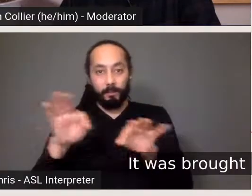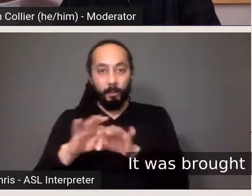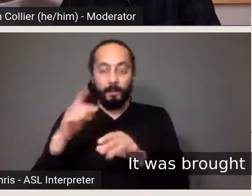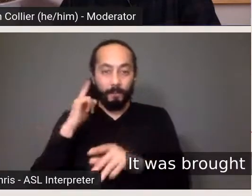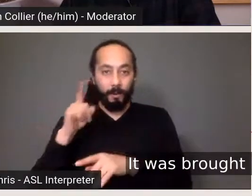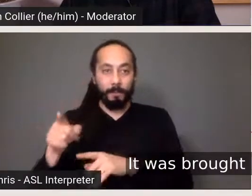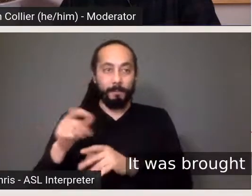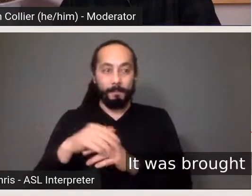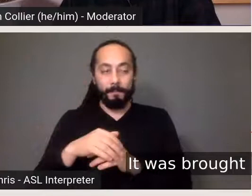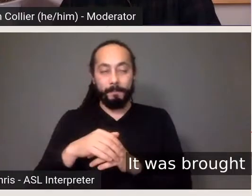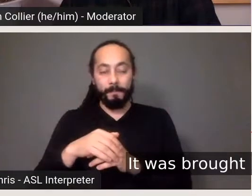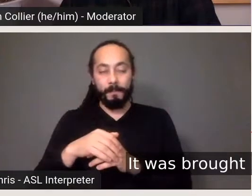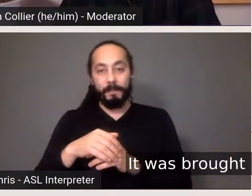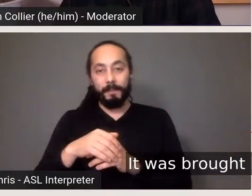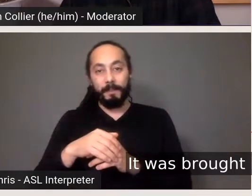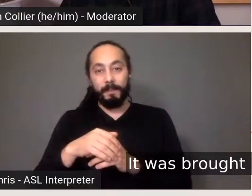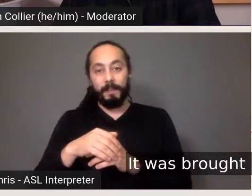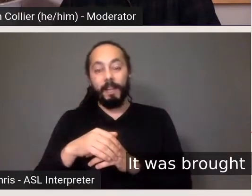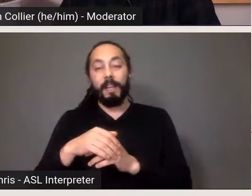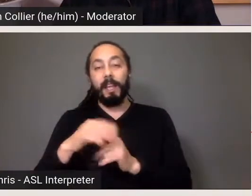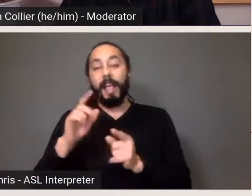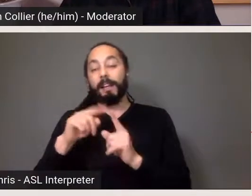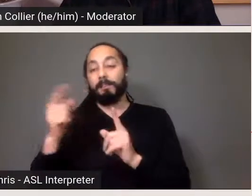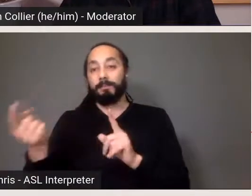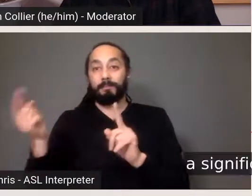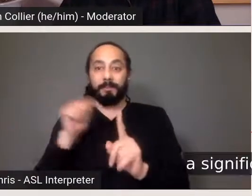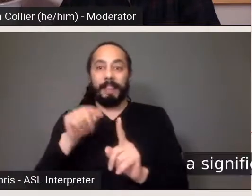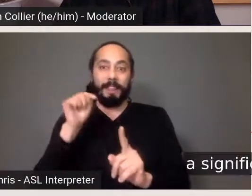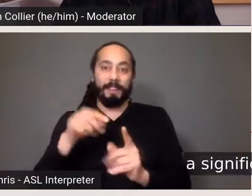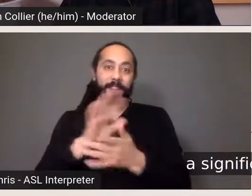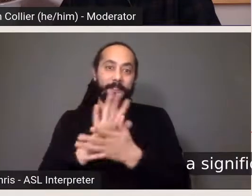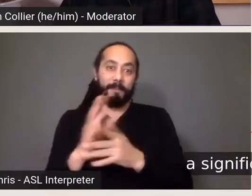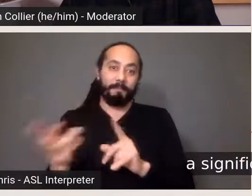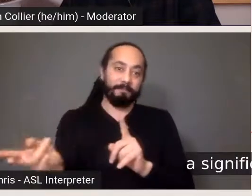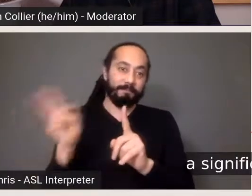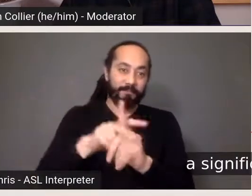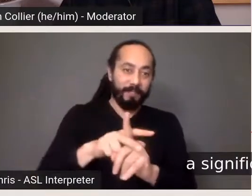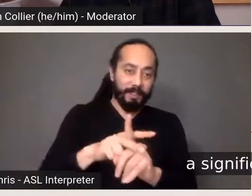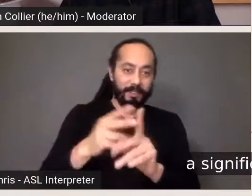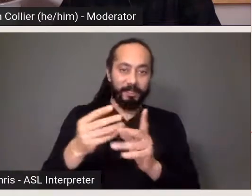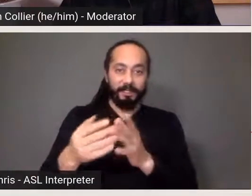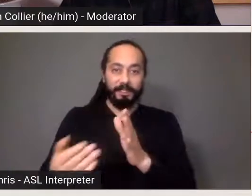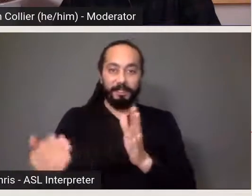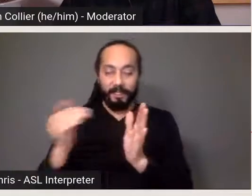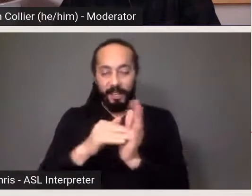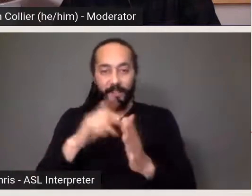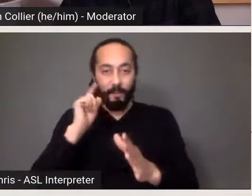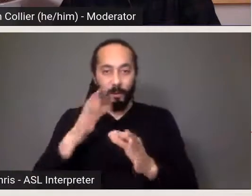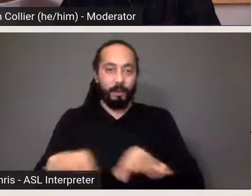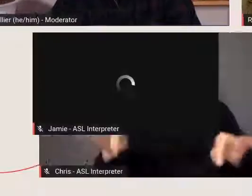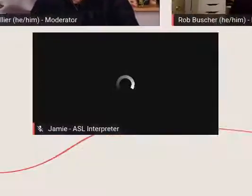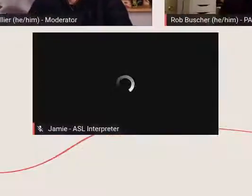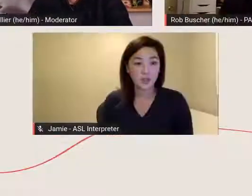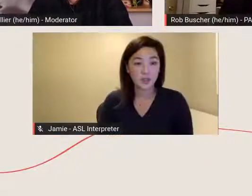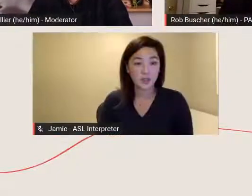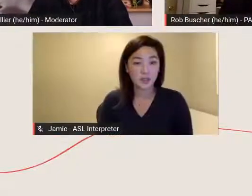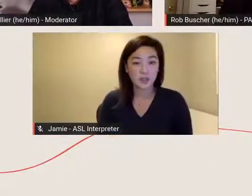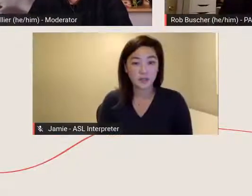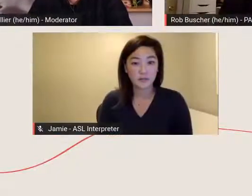He was brought back to this film as a significant part.